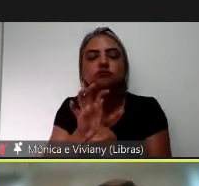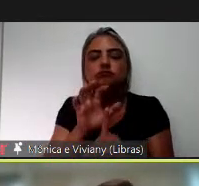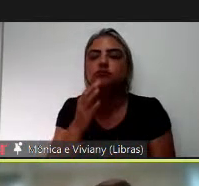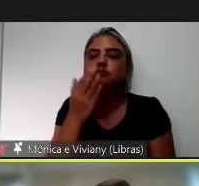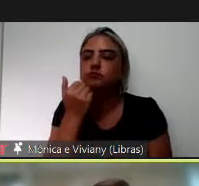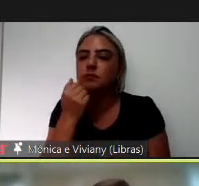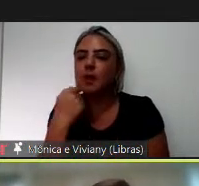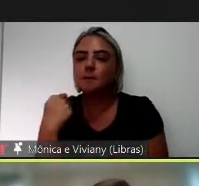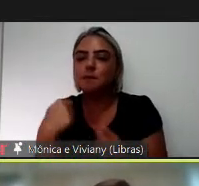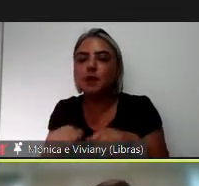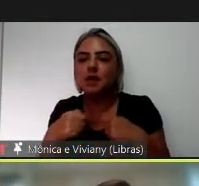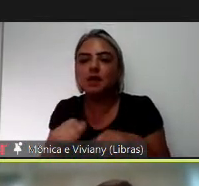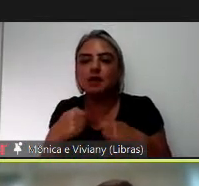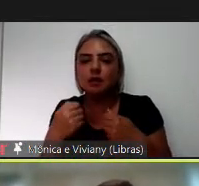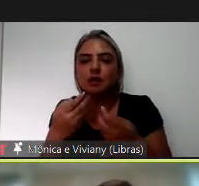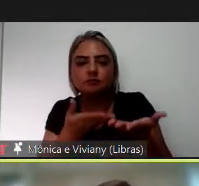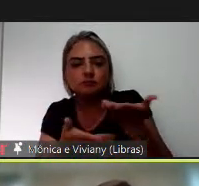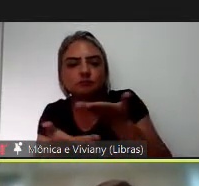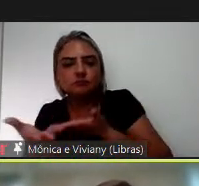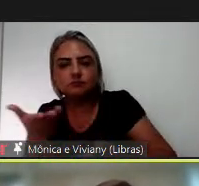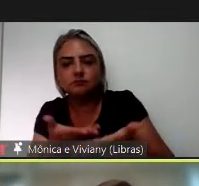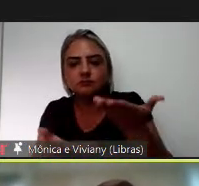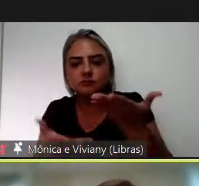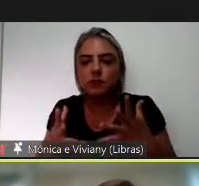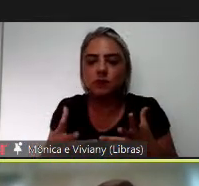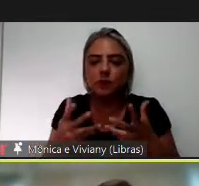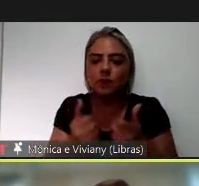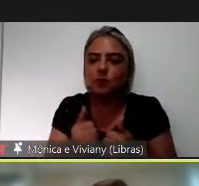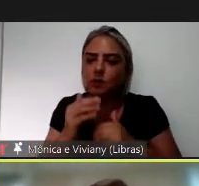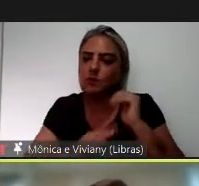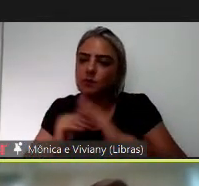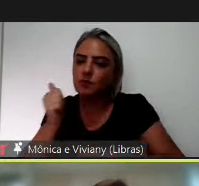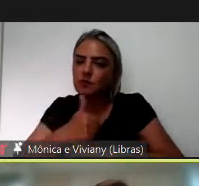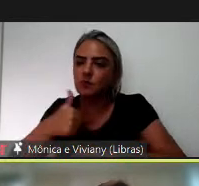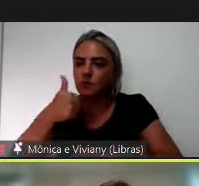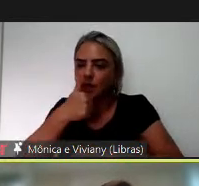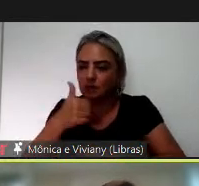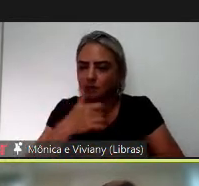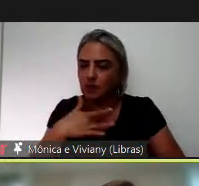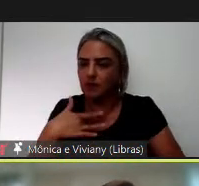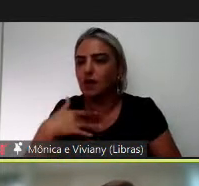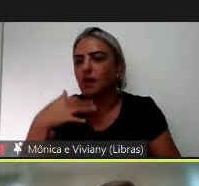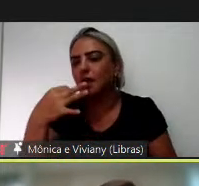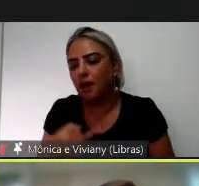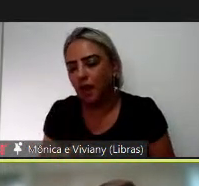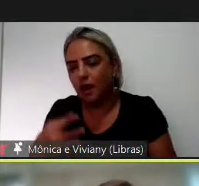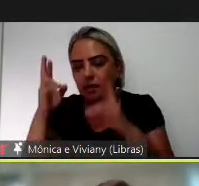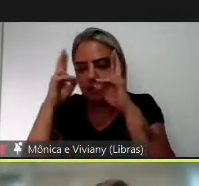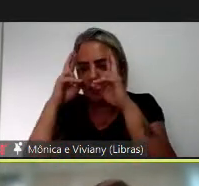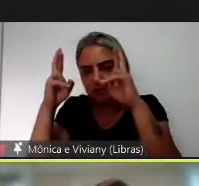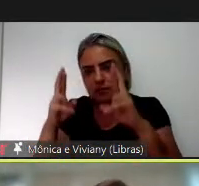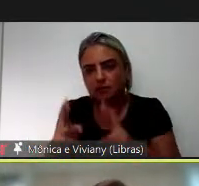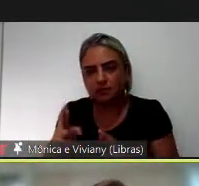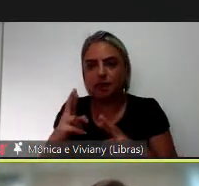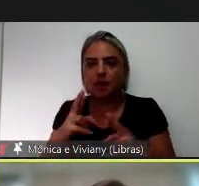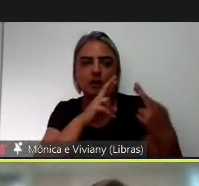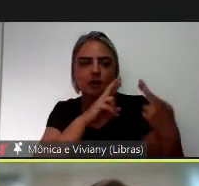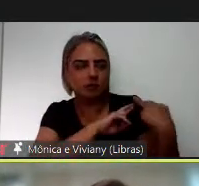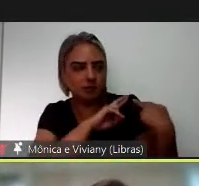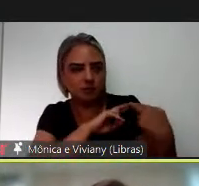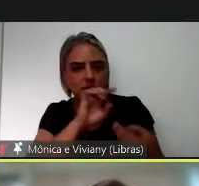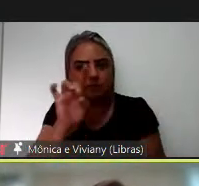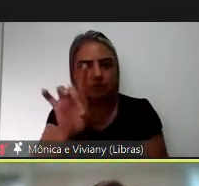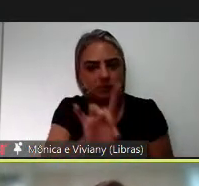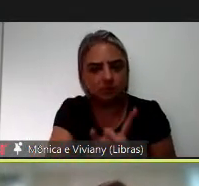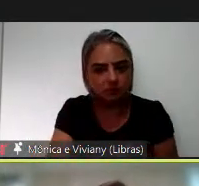The approach for the food needs to be shared of the the workers of the